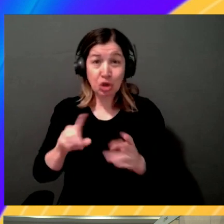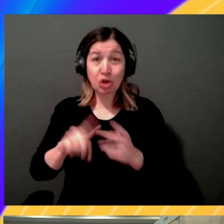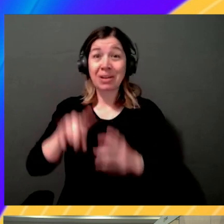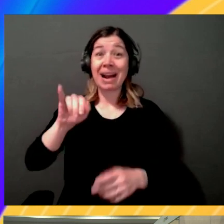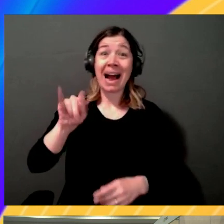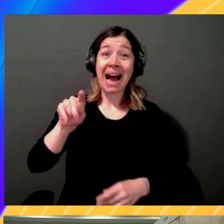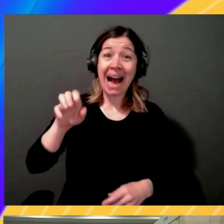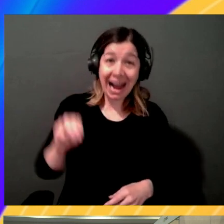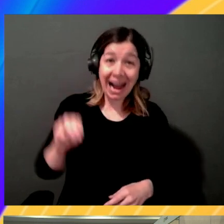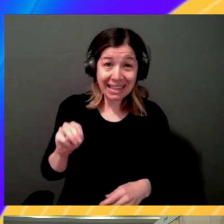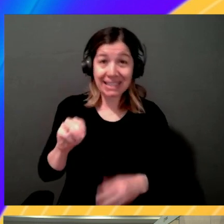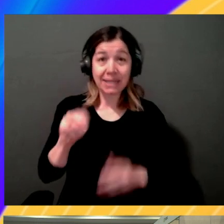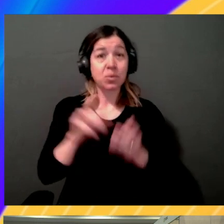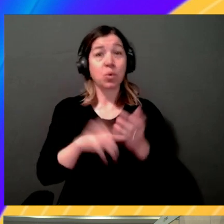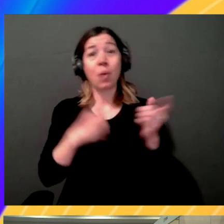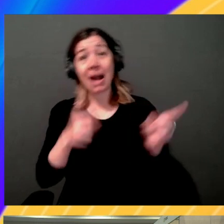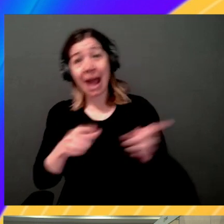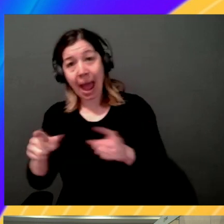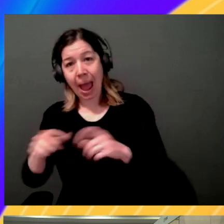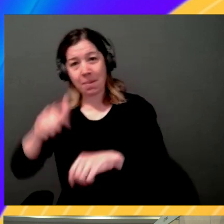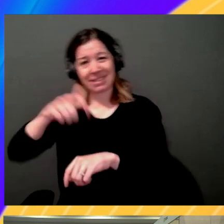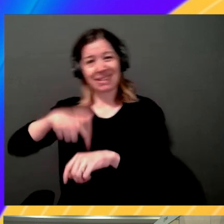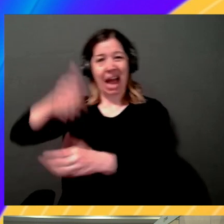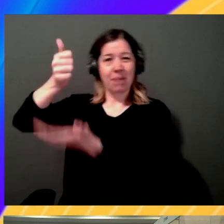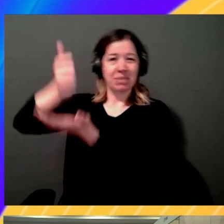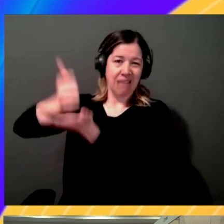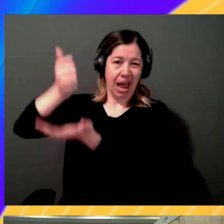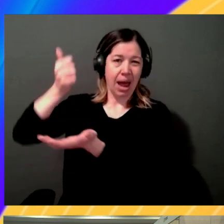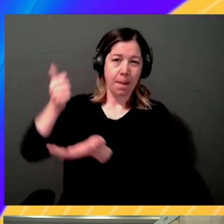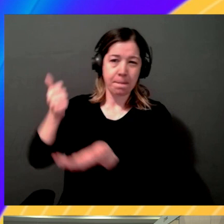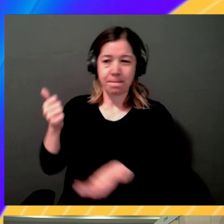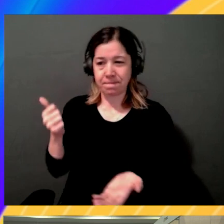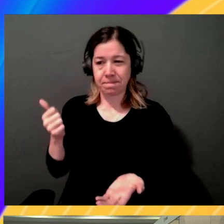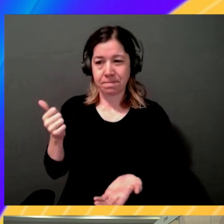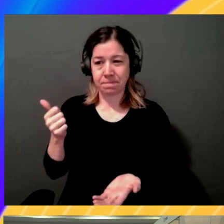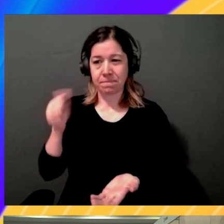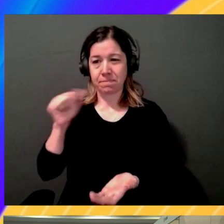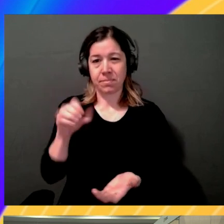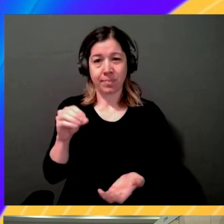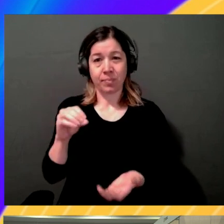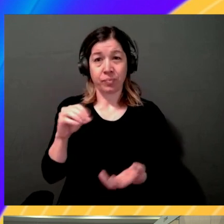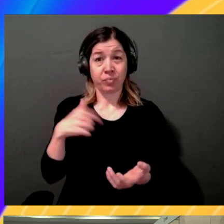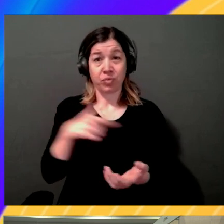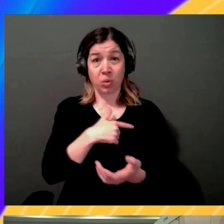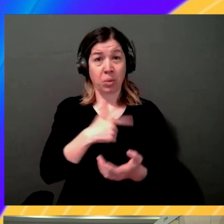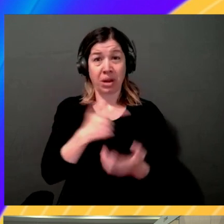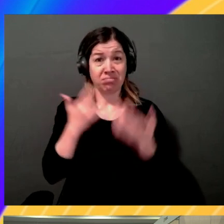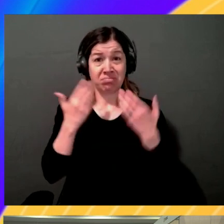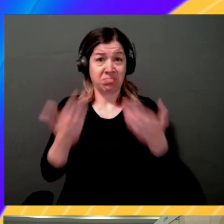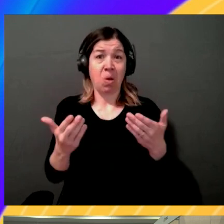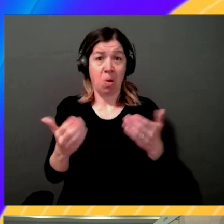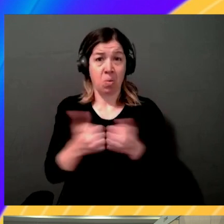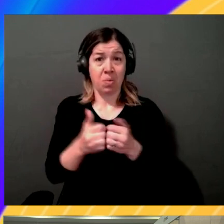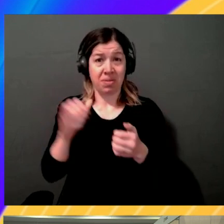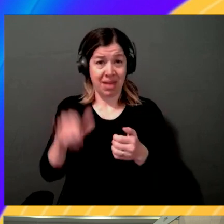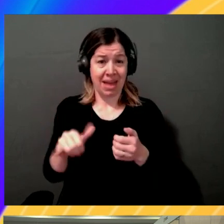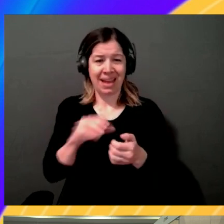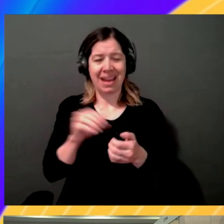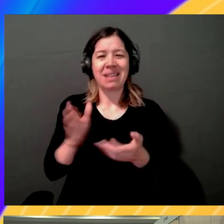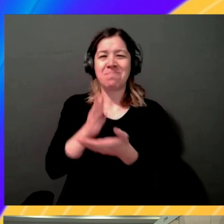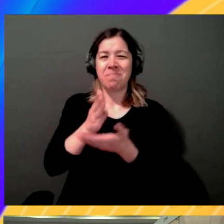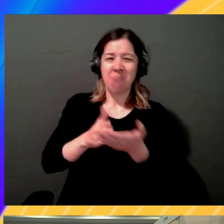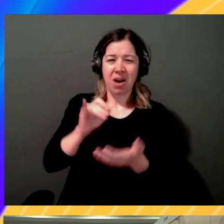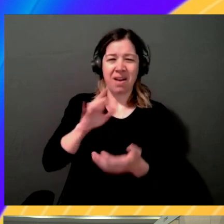and a timestamp, right? And so I'm going to go with it. And then as part of Personalize, your data has to